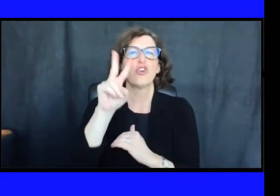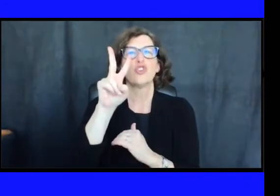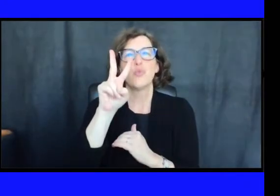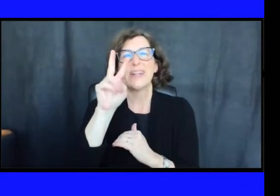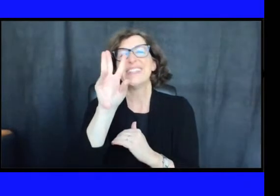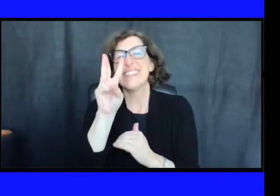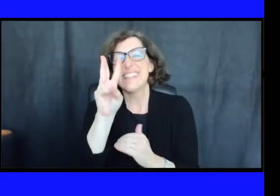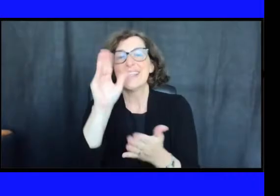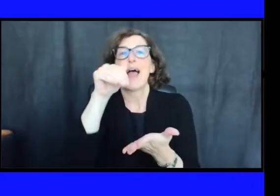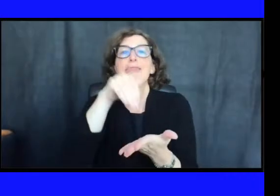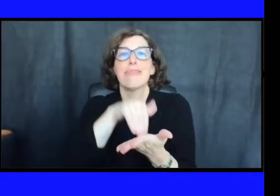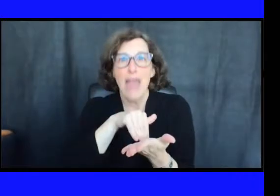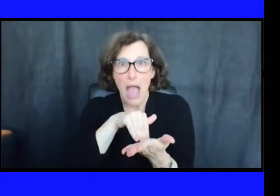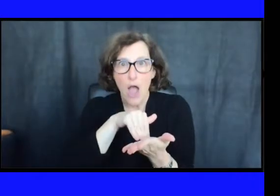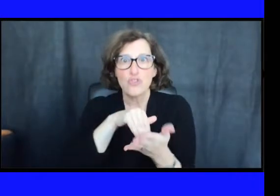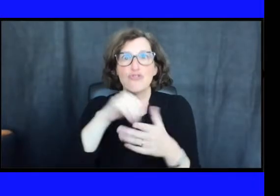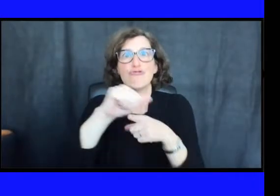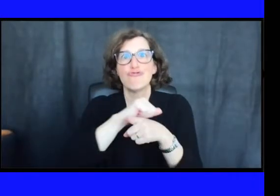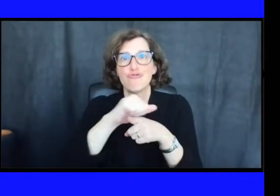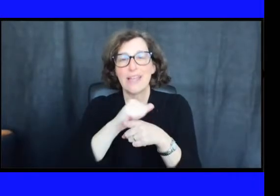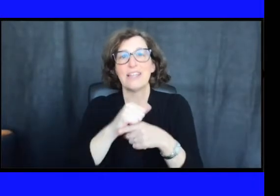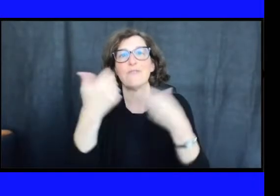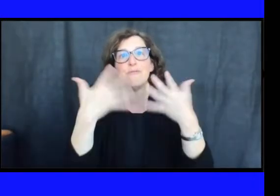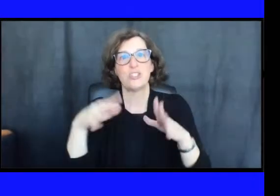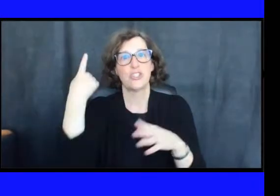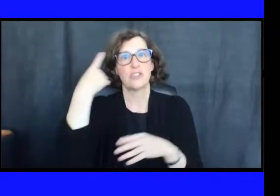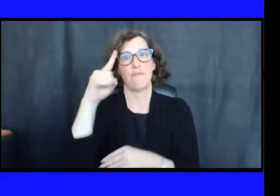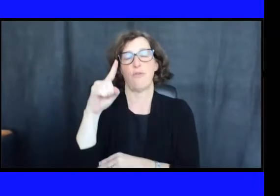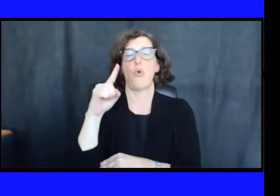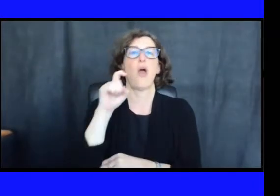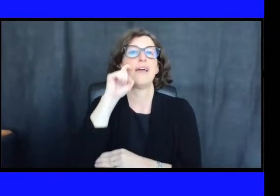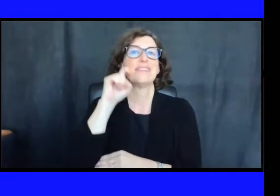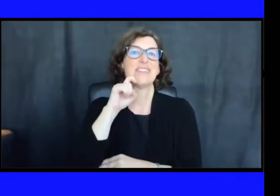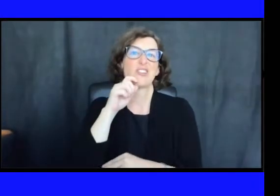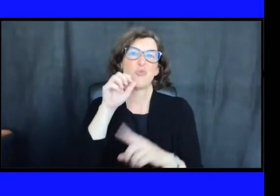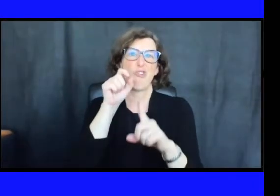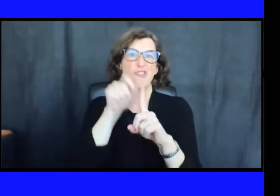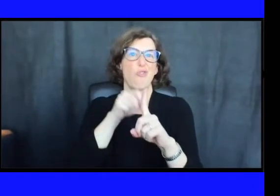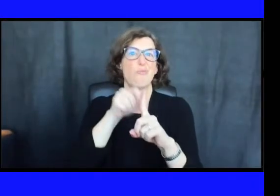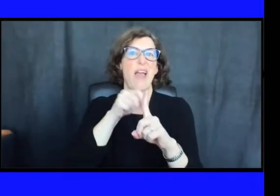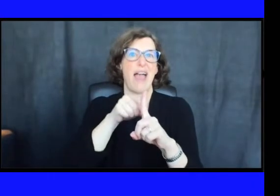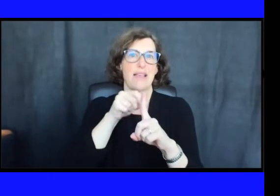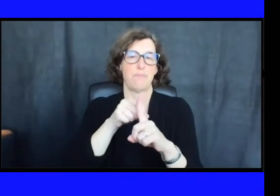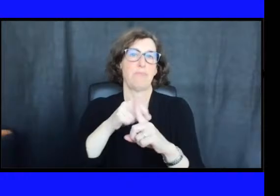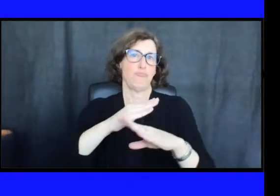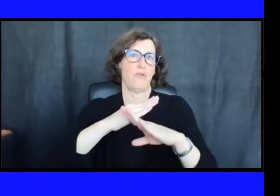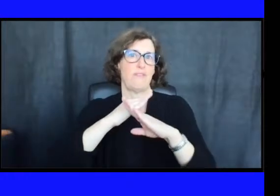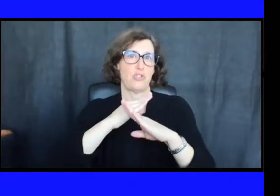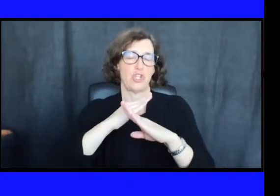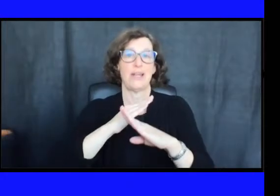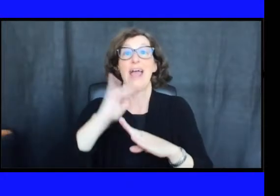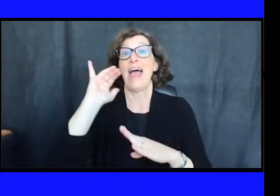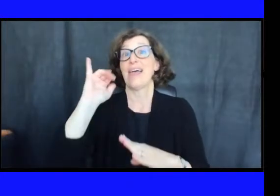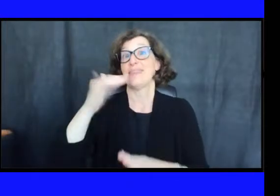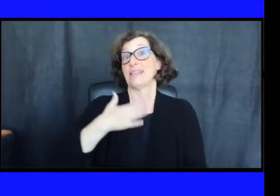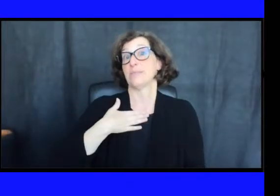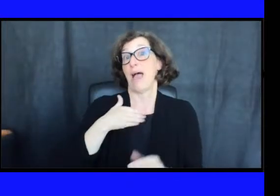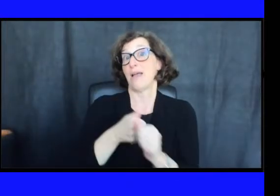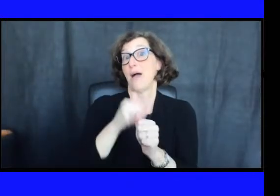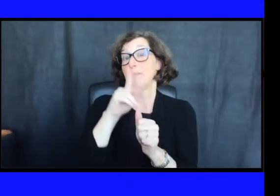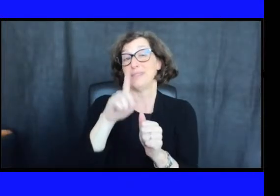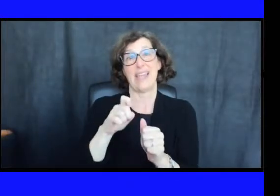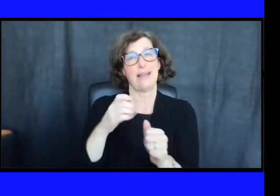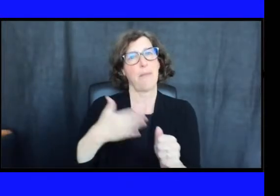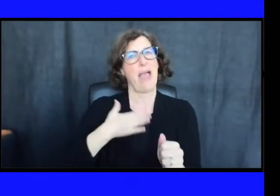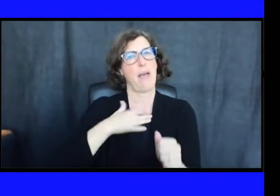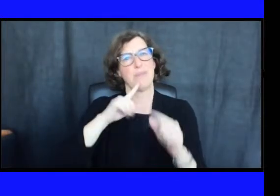accomplishments that you have highlighted this morning. I mean, I know it's a lot of work, and I know it's happening in the middle of